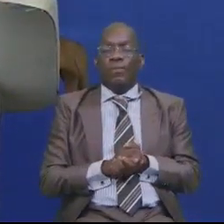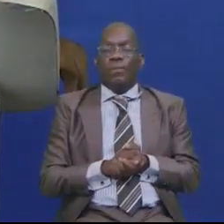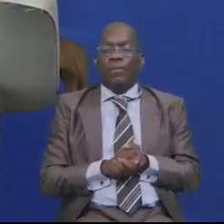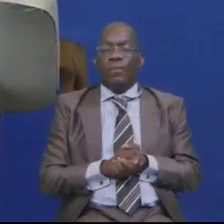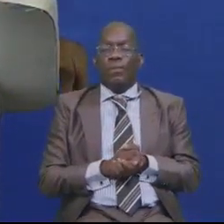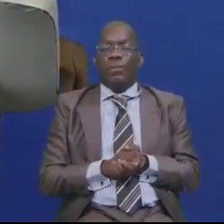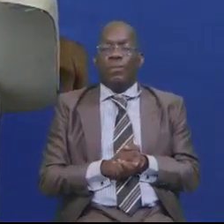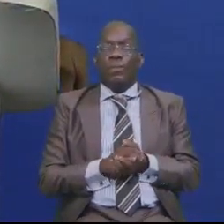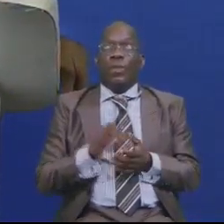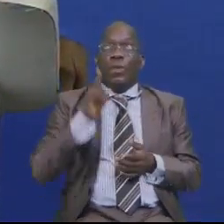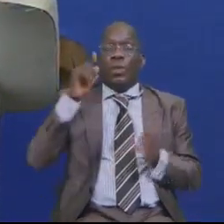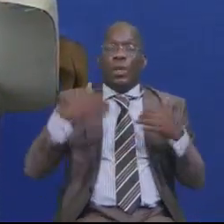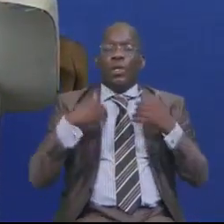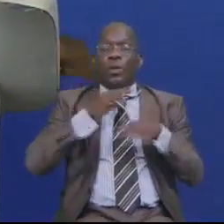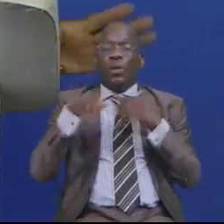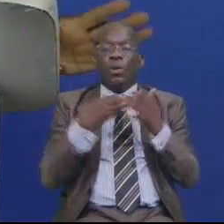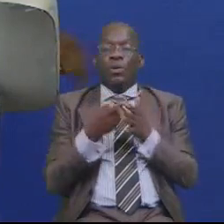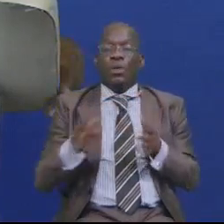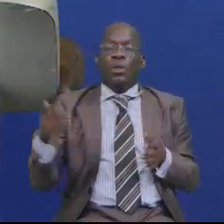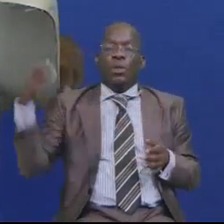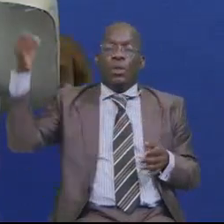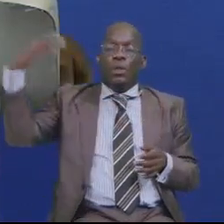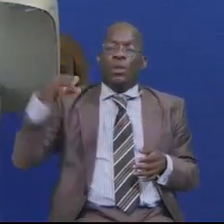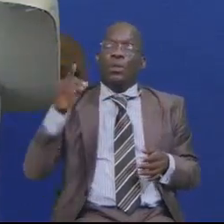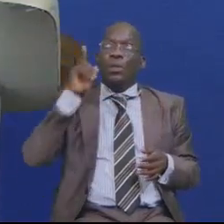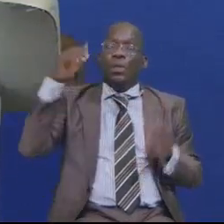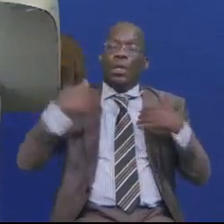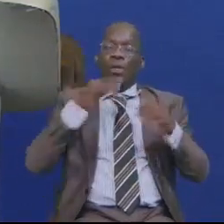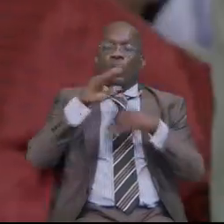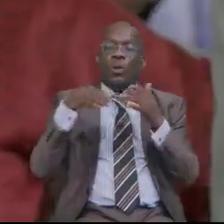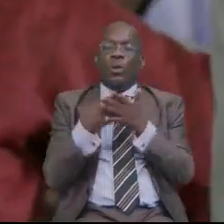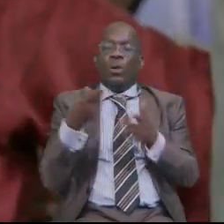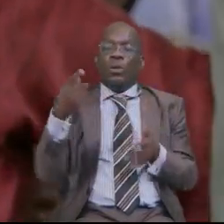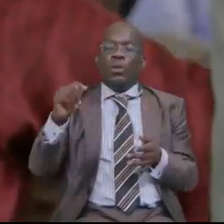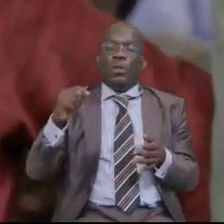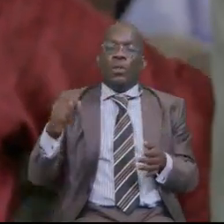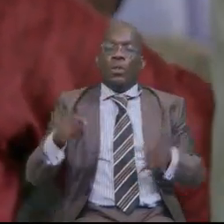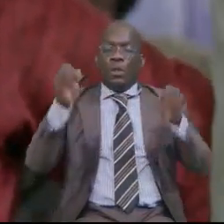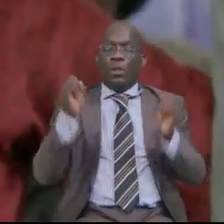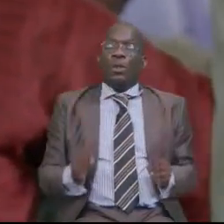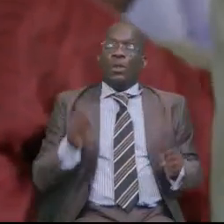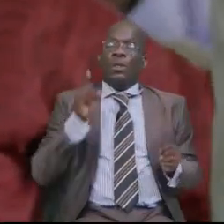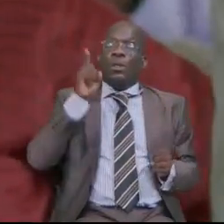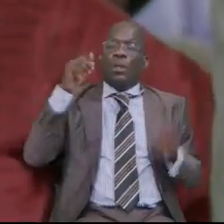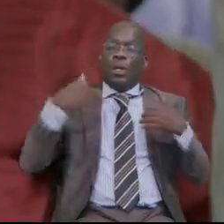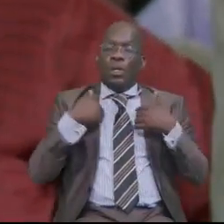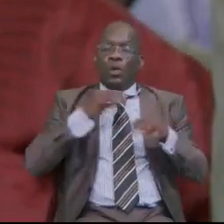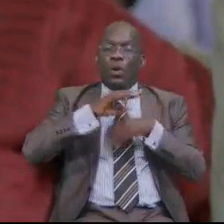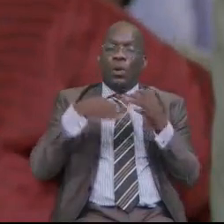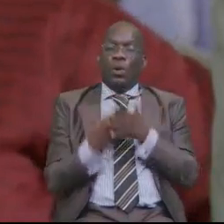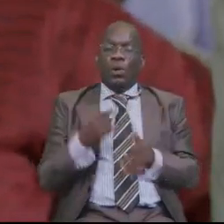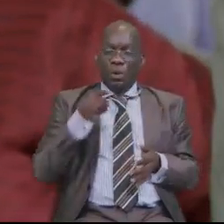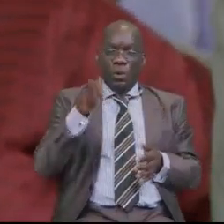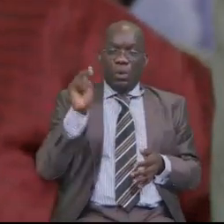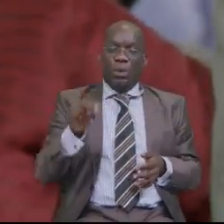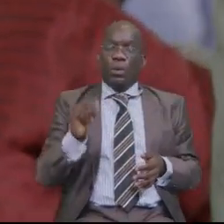Yes, all the grace. Yes, all the strength. Yes, all you need. You